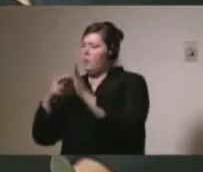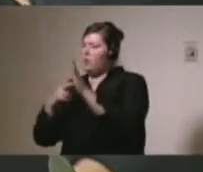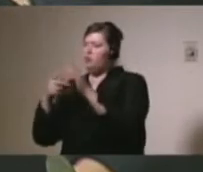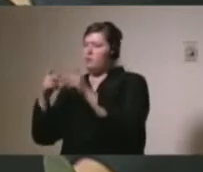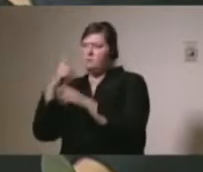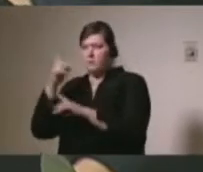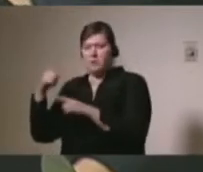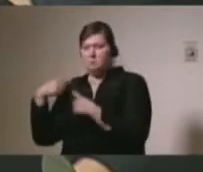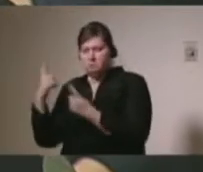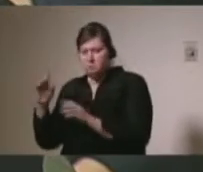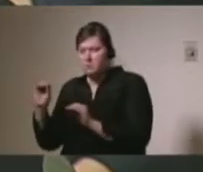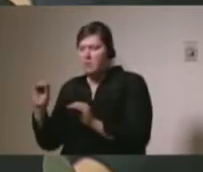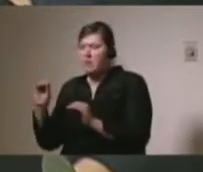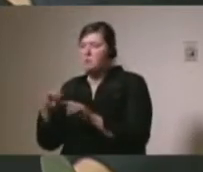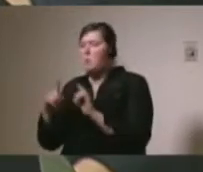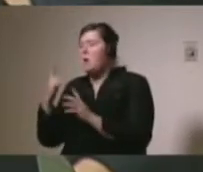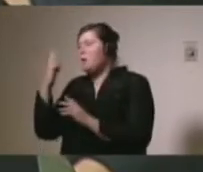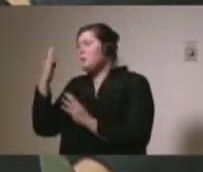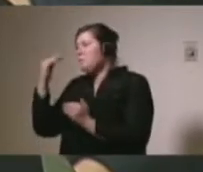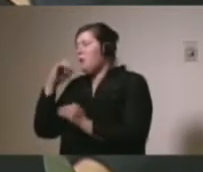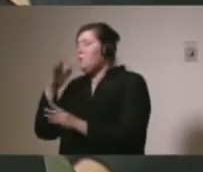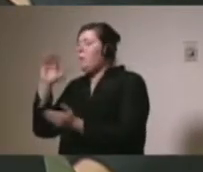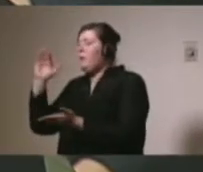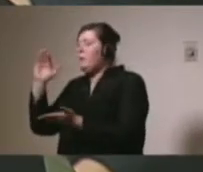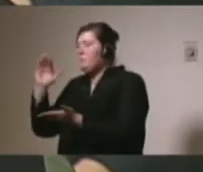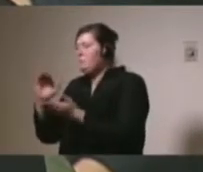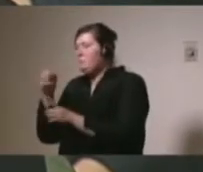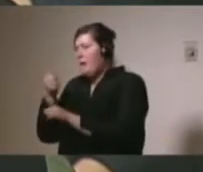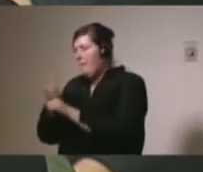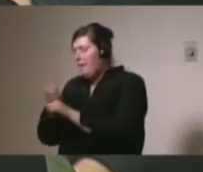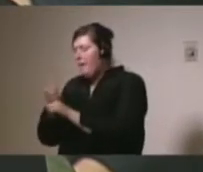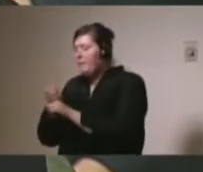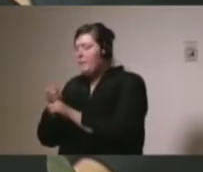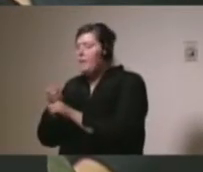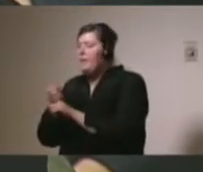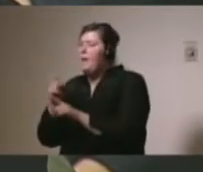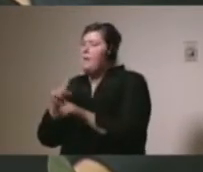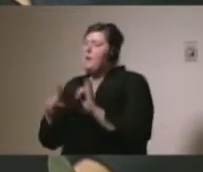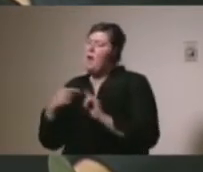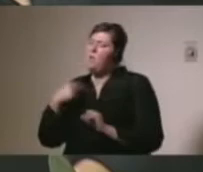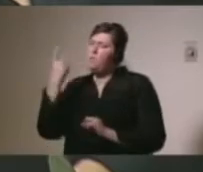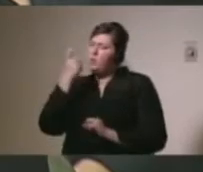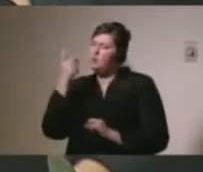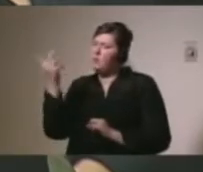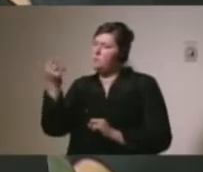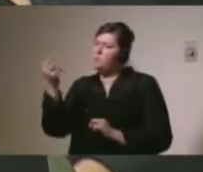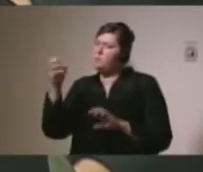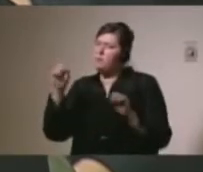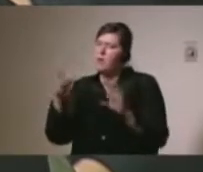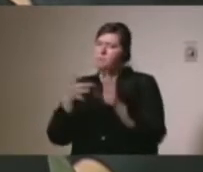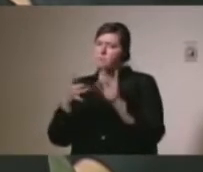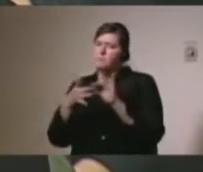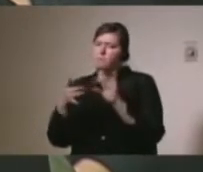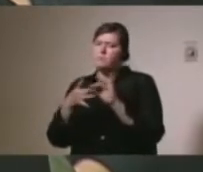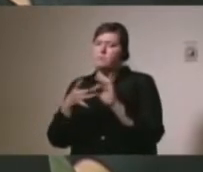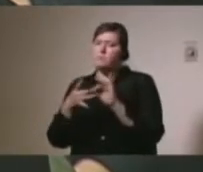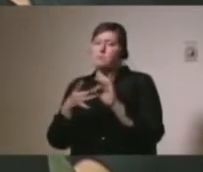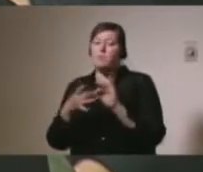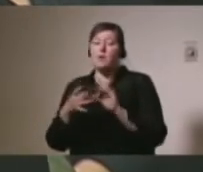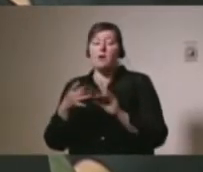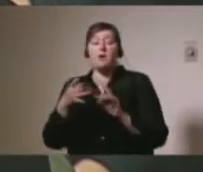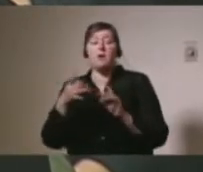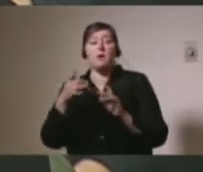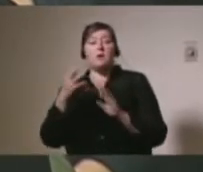both of you could give us your perspectives on what sort of the impact of deregulation has